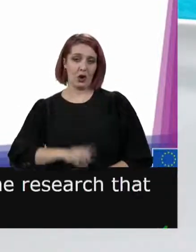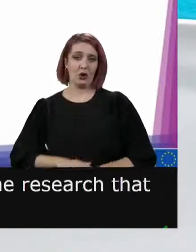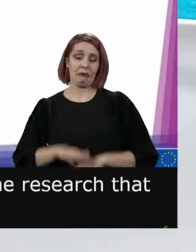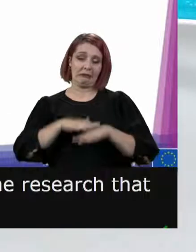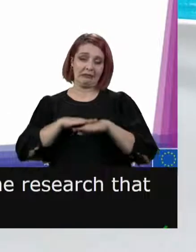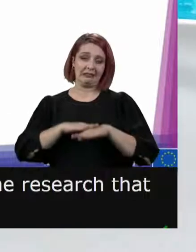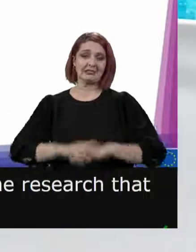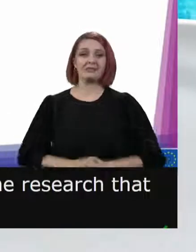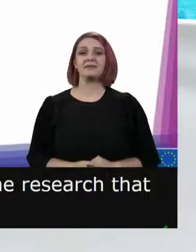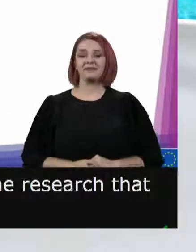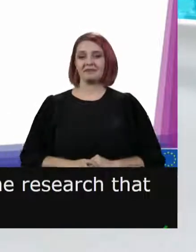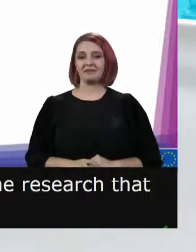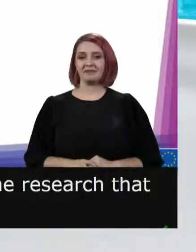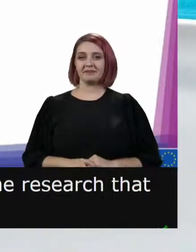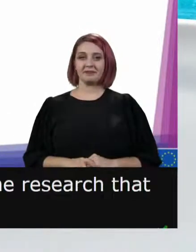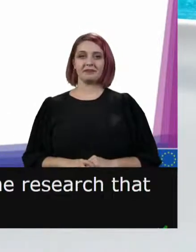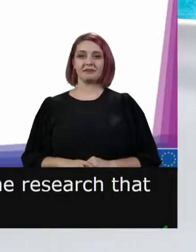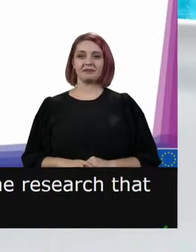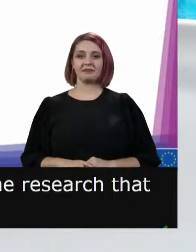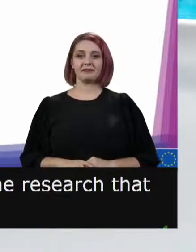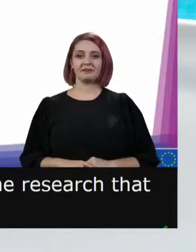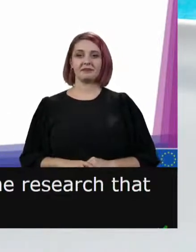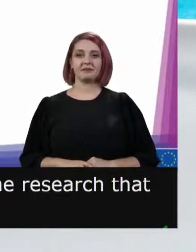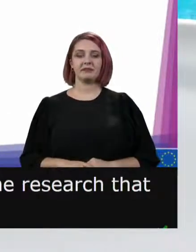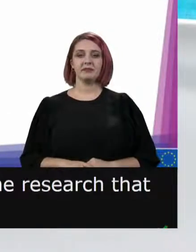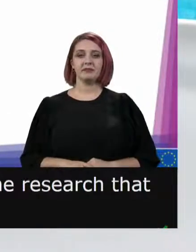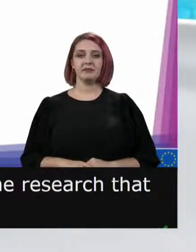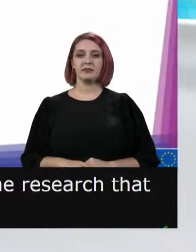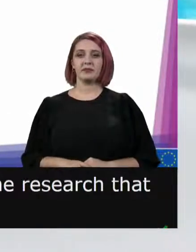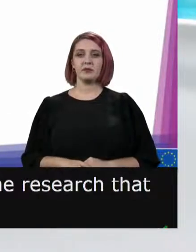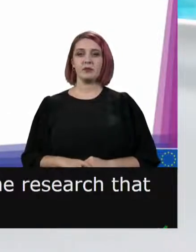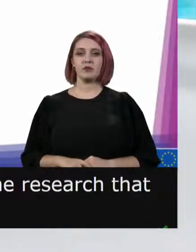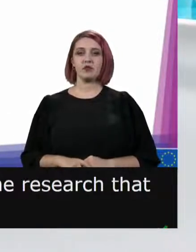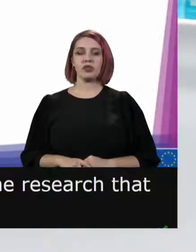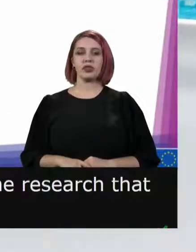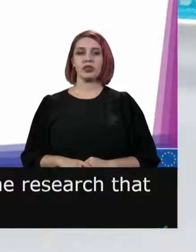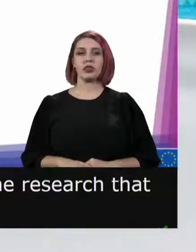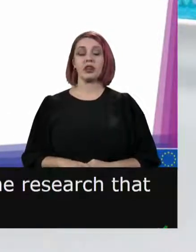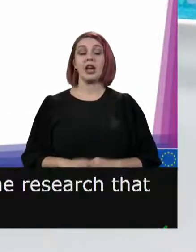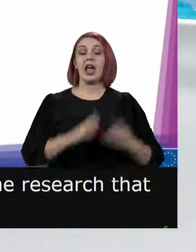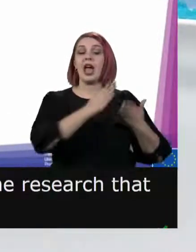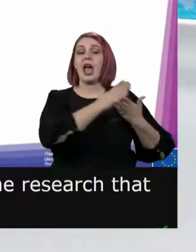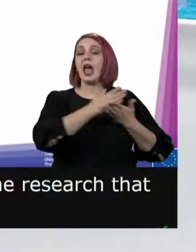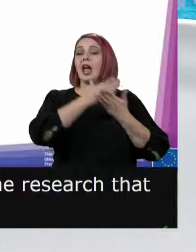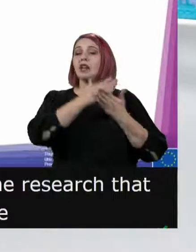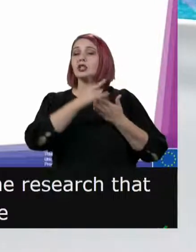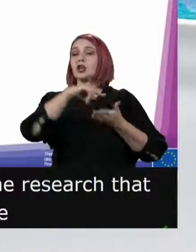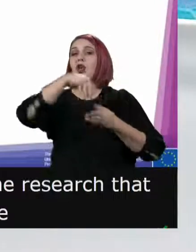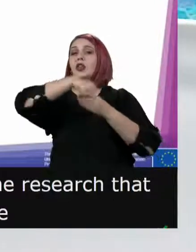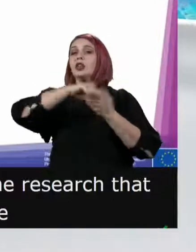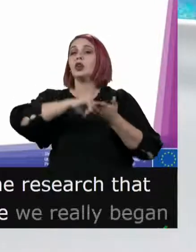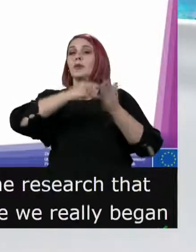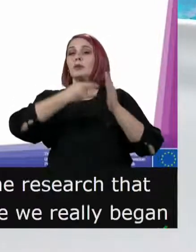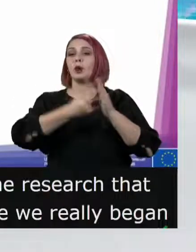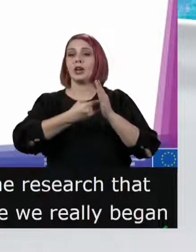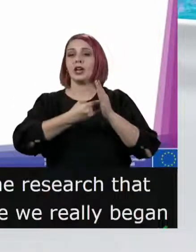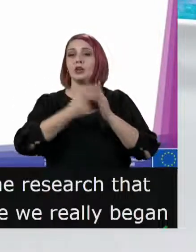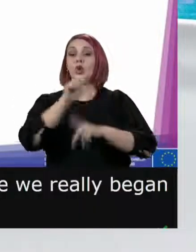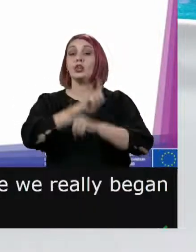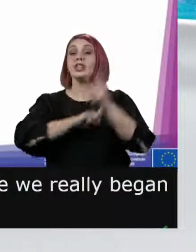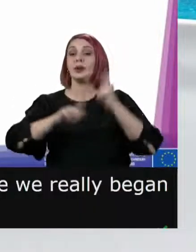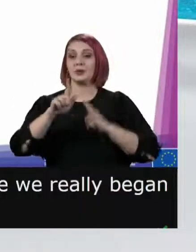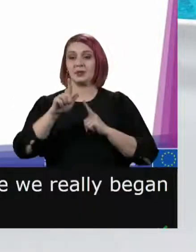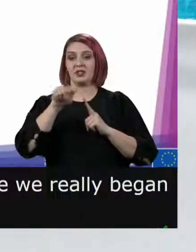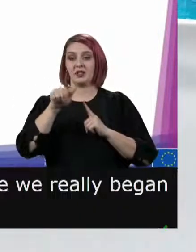EU-funded TRIPS project, where we really began to explore how innovation and emerging and new